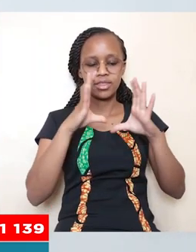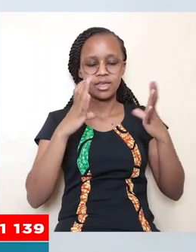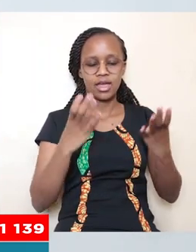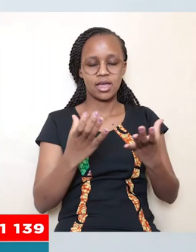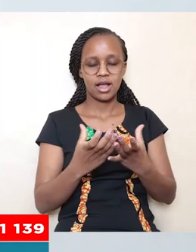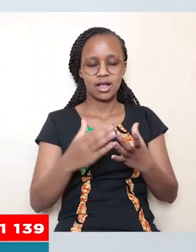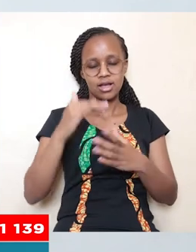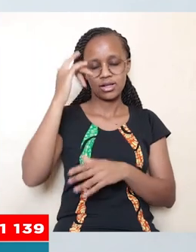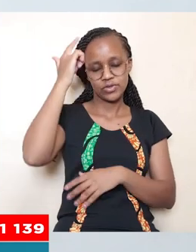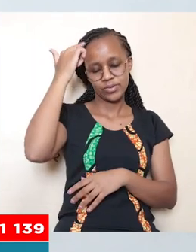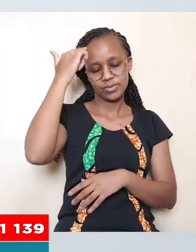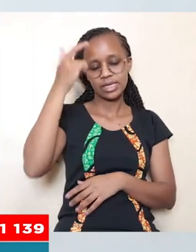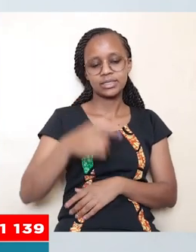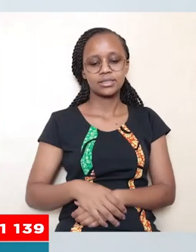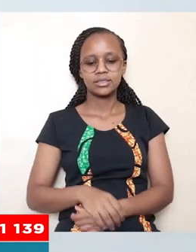psychology.